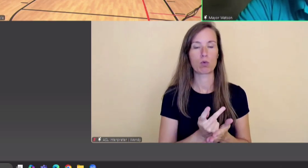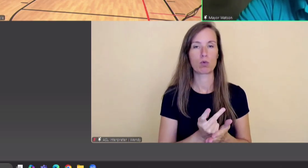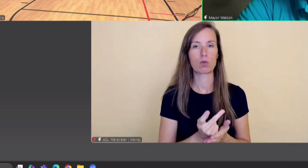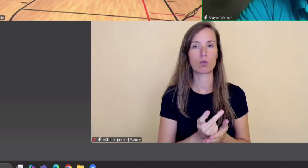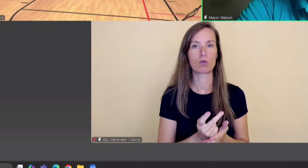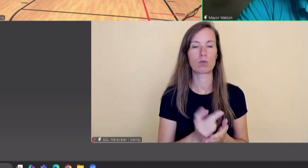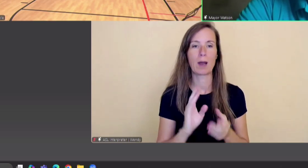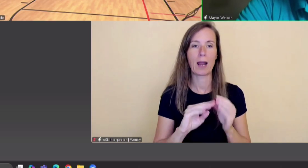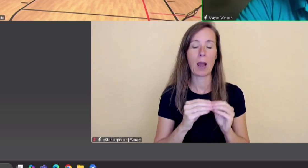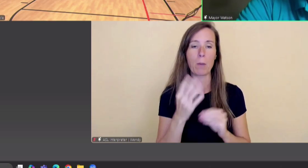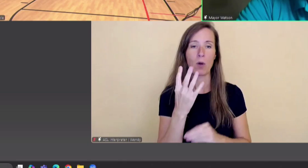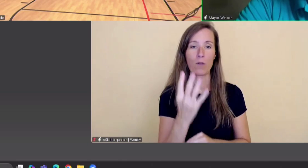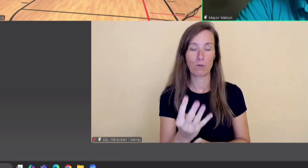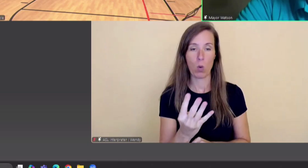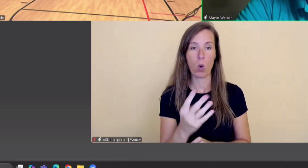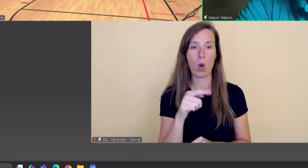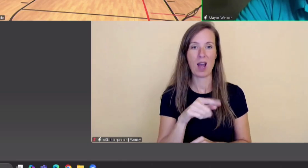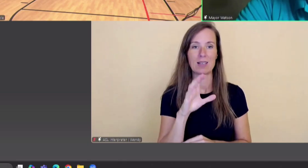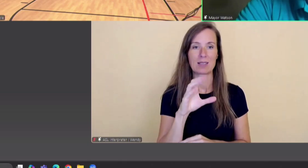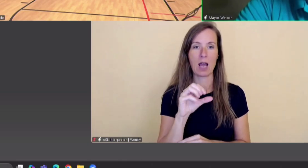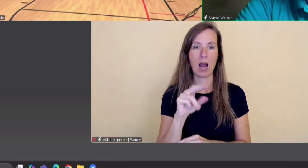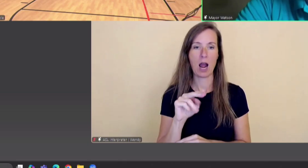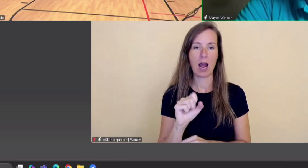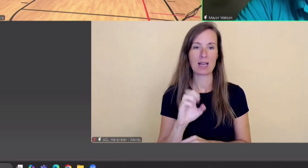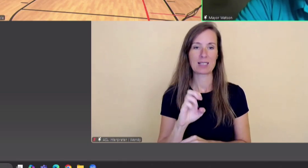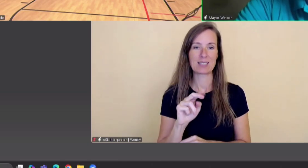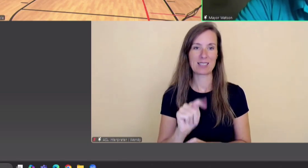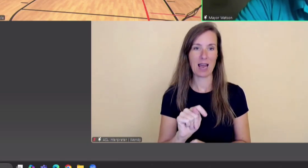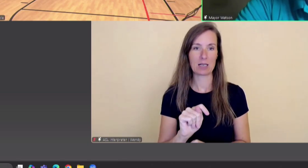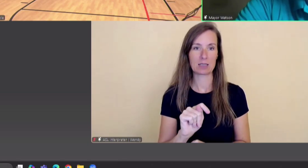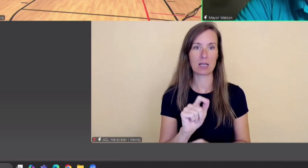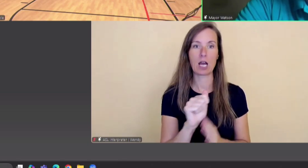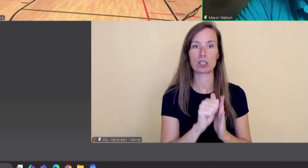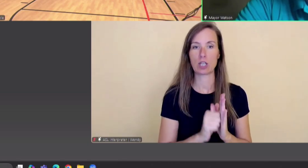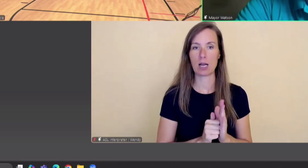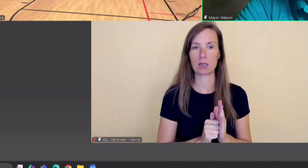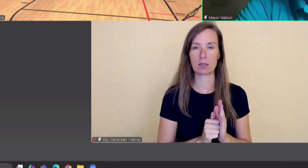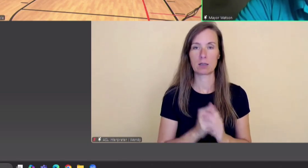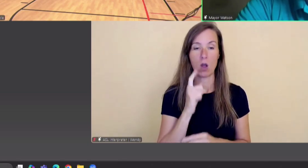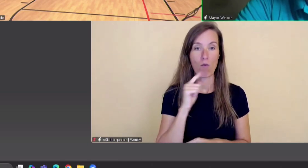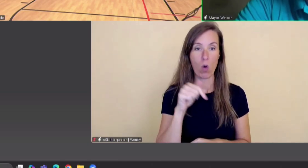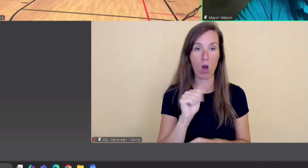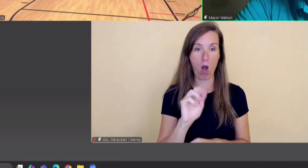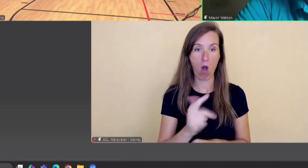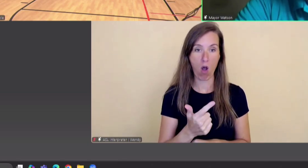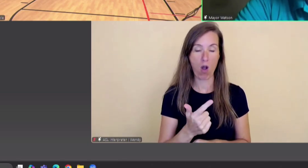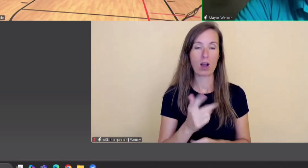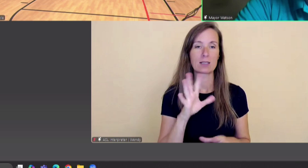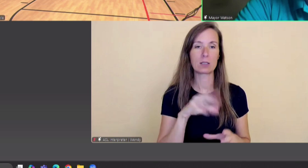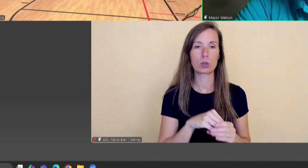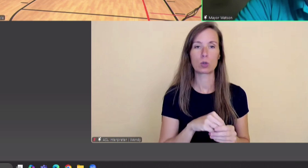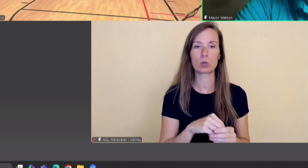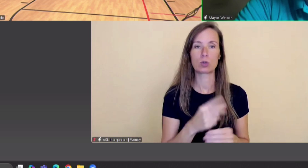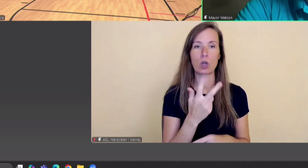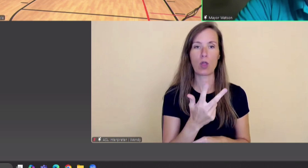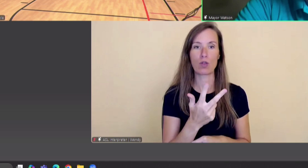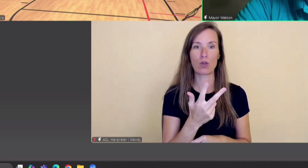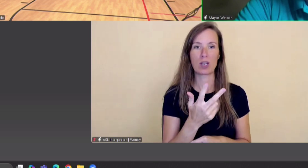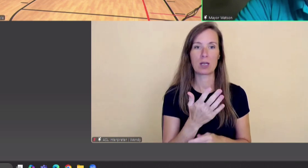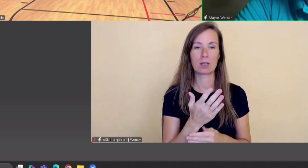consent agenda, which for August consists of 3 sets of minutes, July